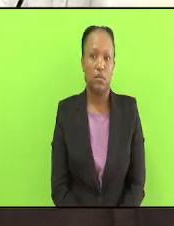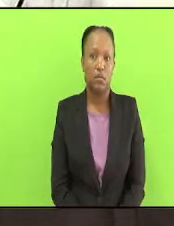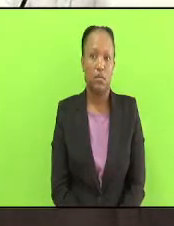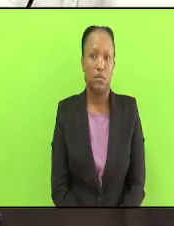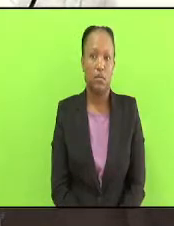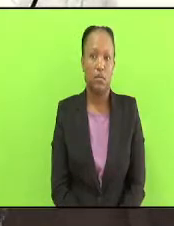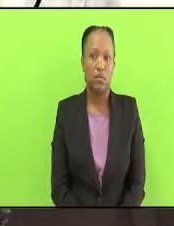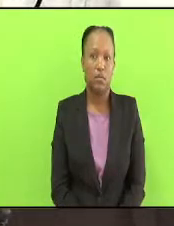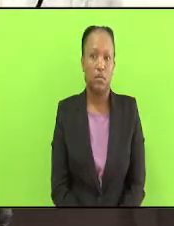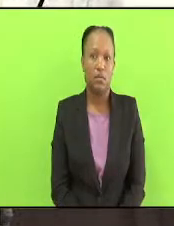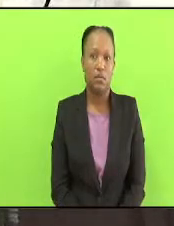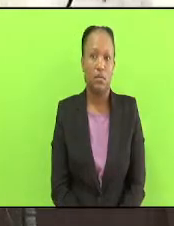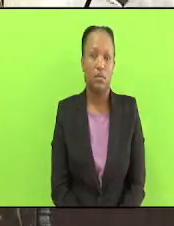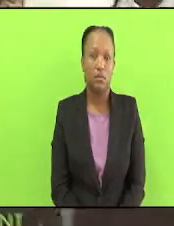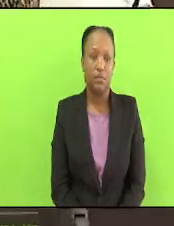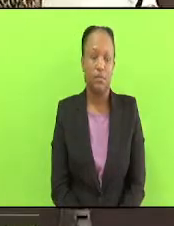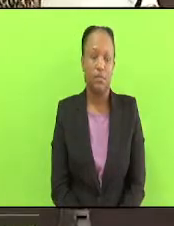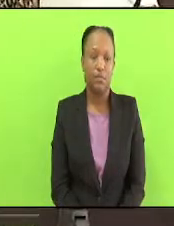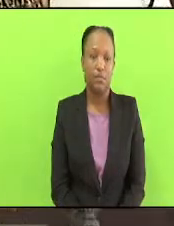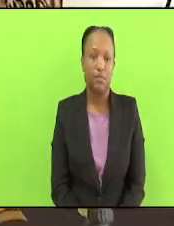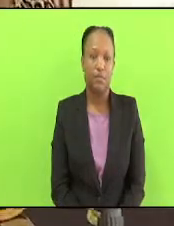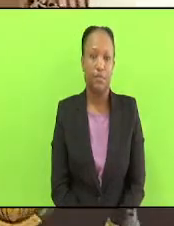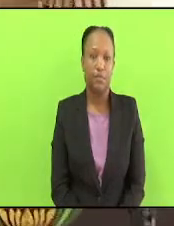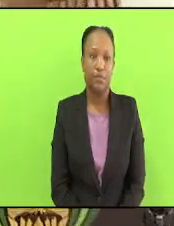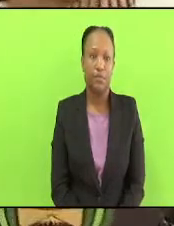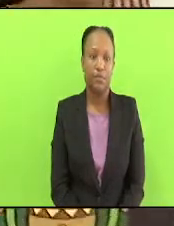Okay. Let's proceed.